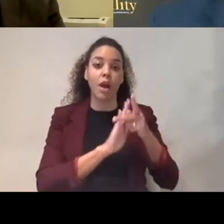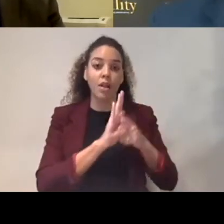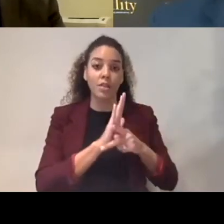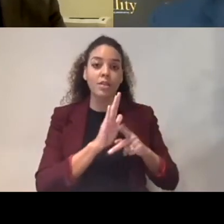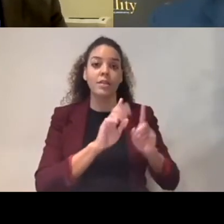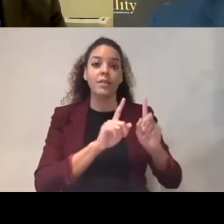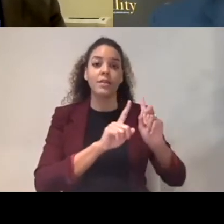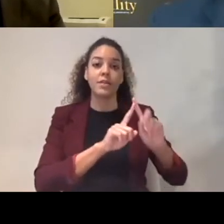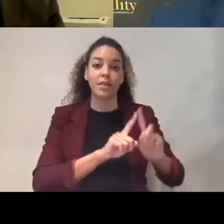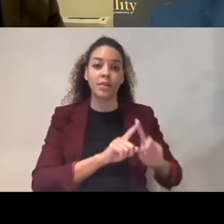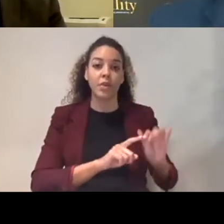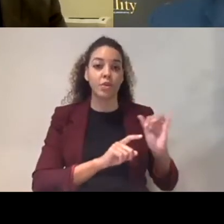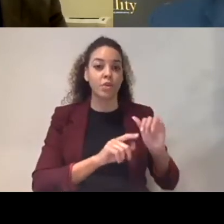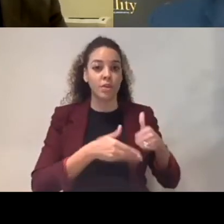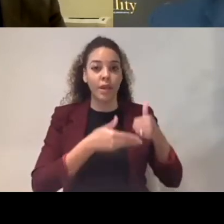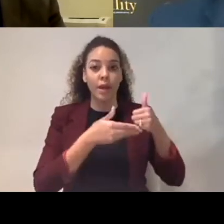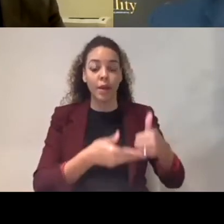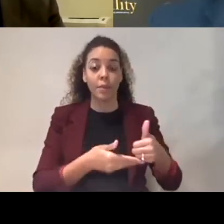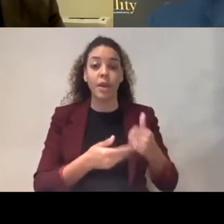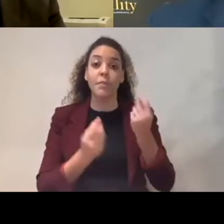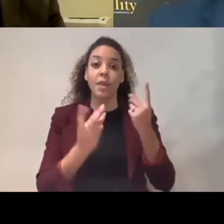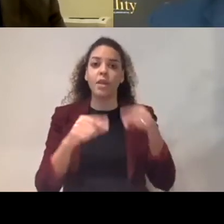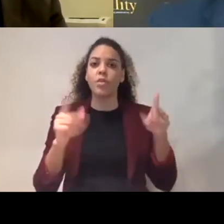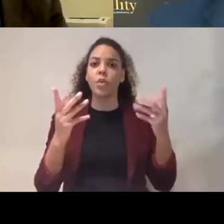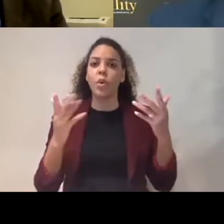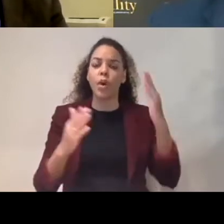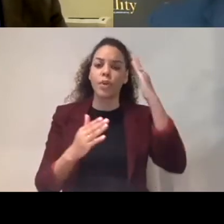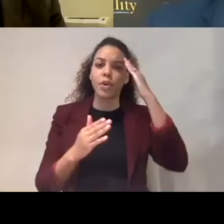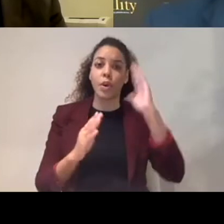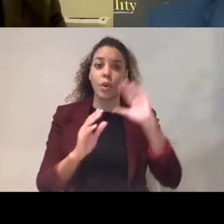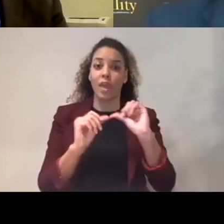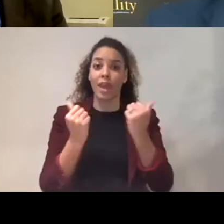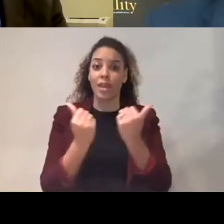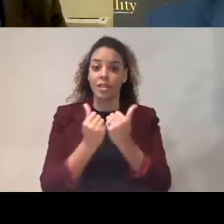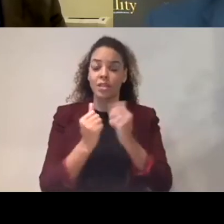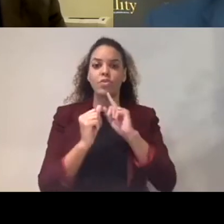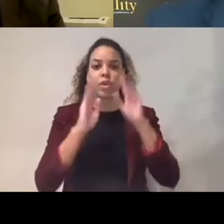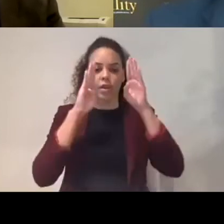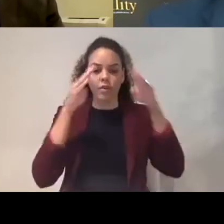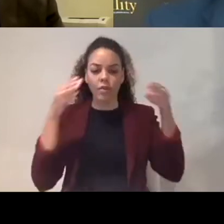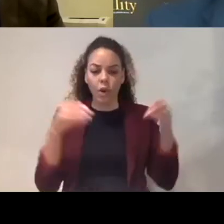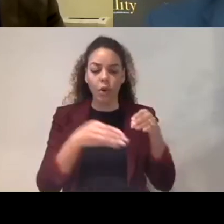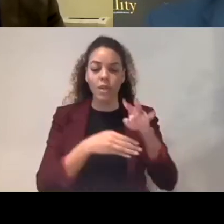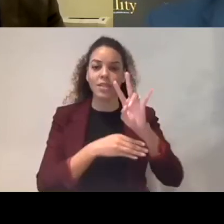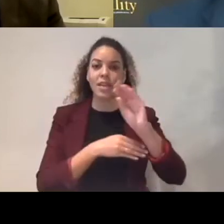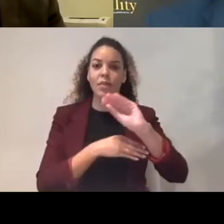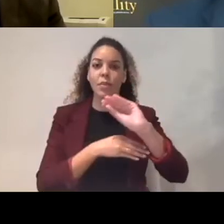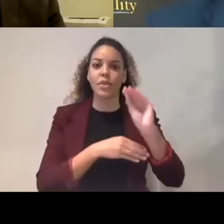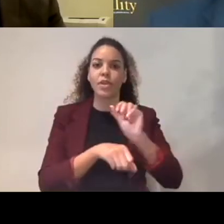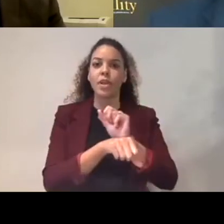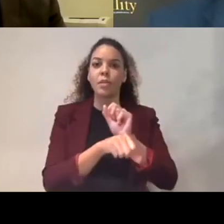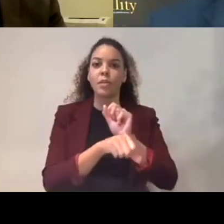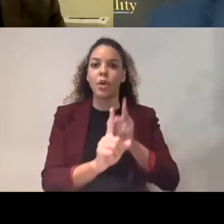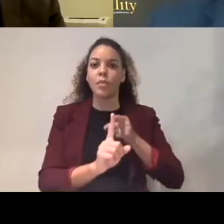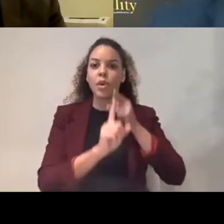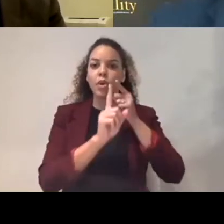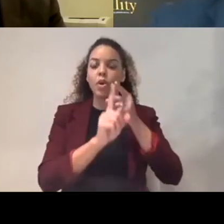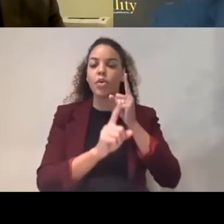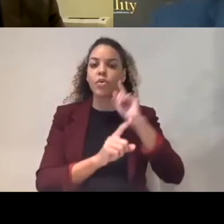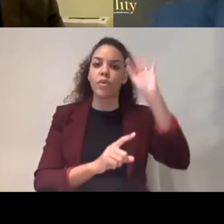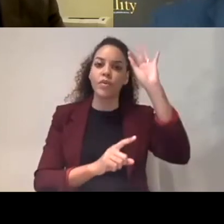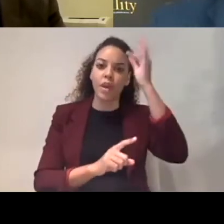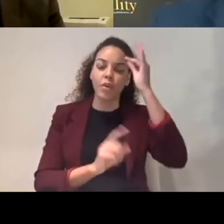know that the agency has been very focused on the 7% employment goal for federal contractors in Section